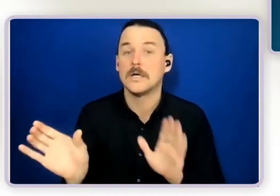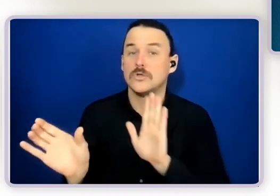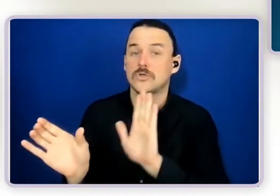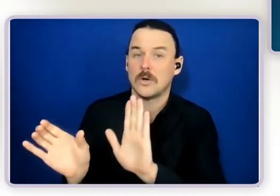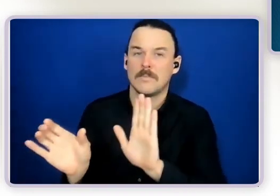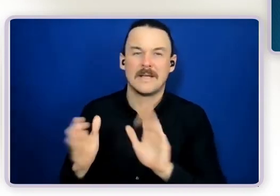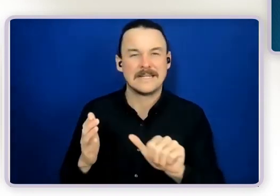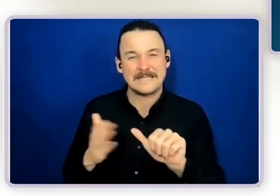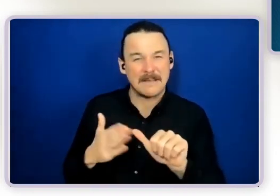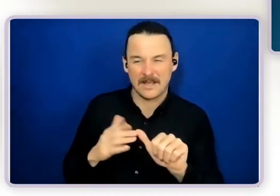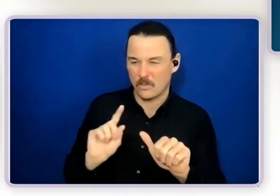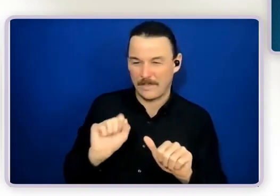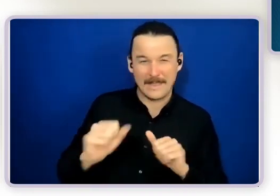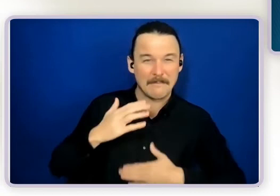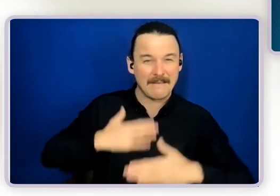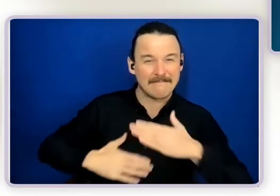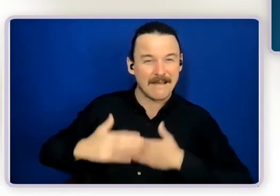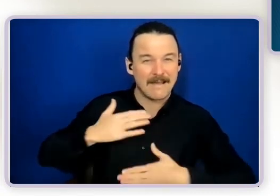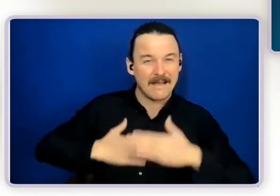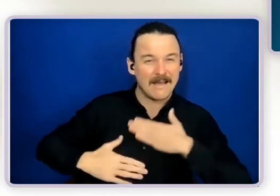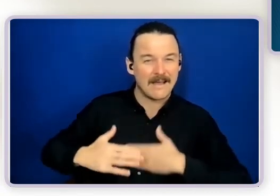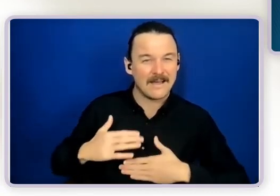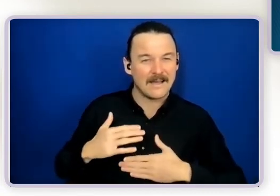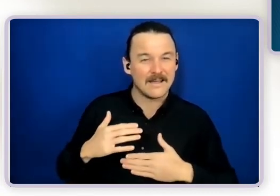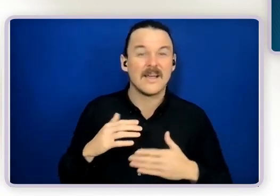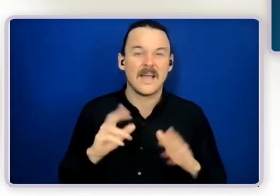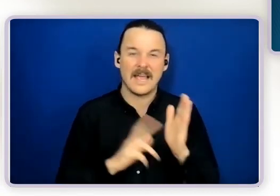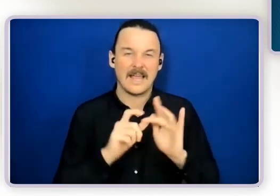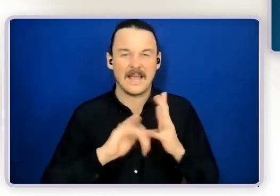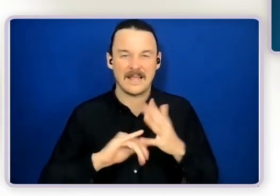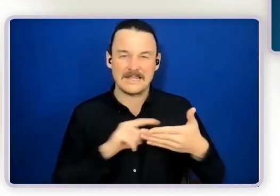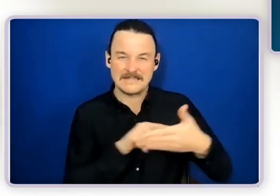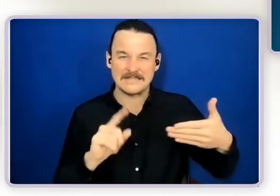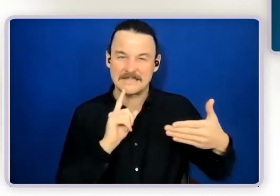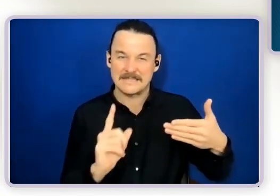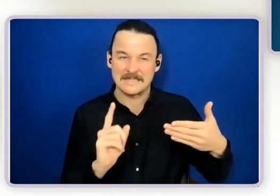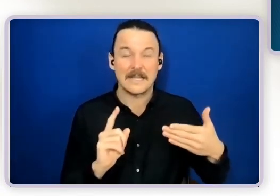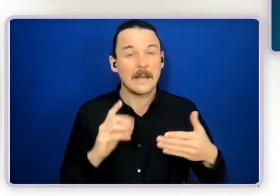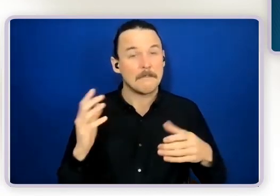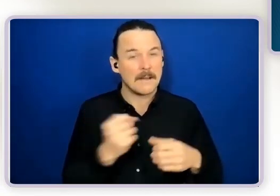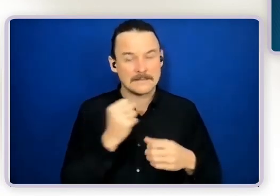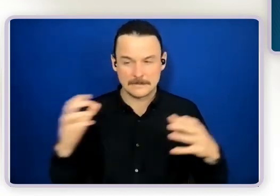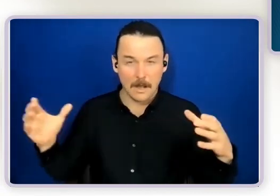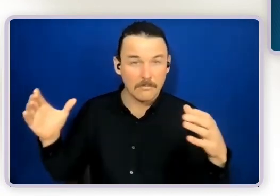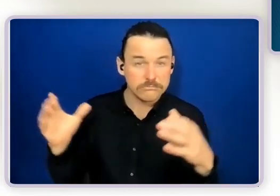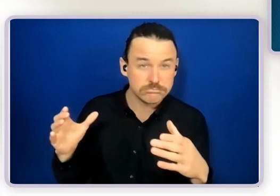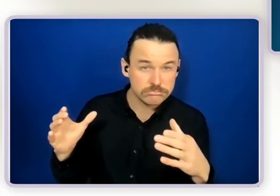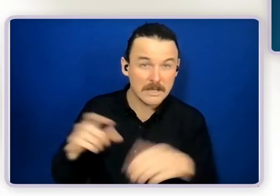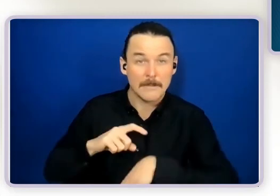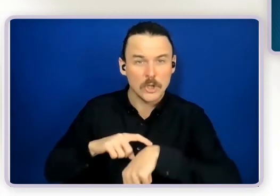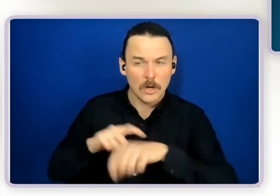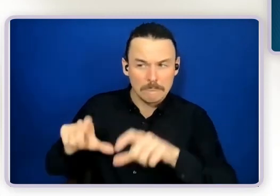for the shortest possible time to ensure the safety of the person. Again, subjective.